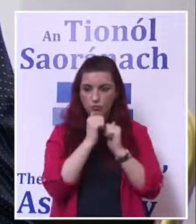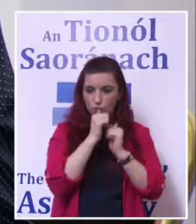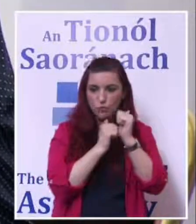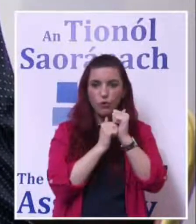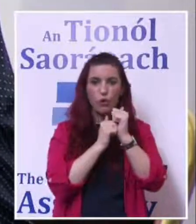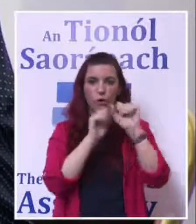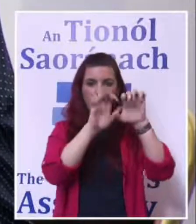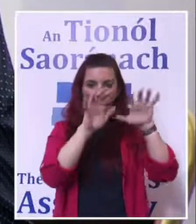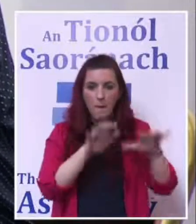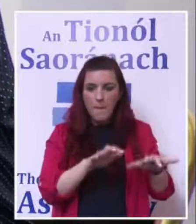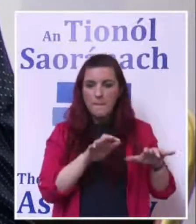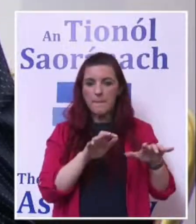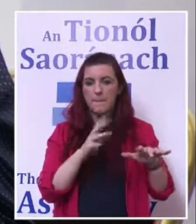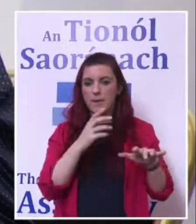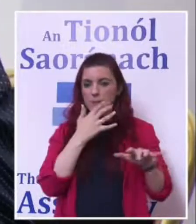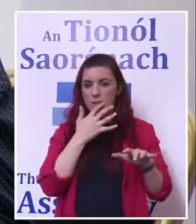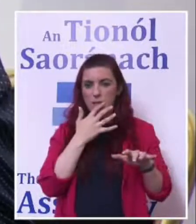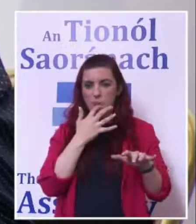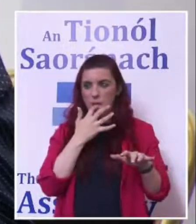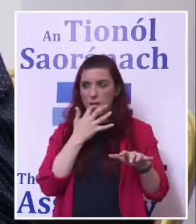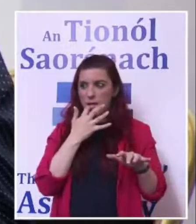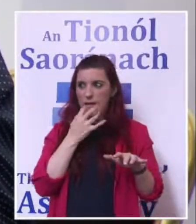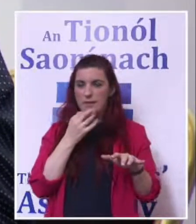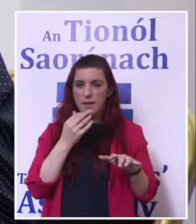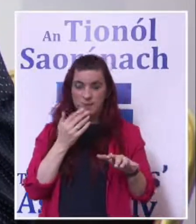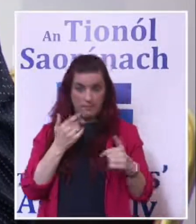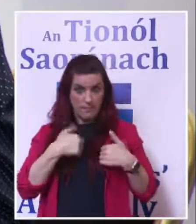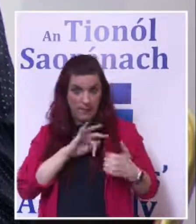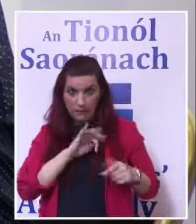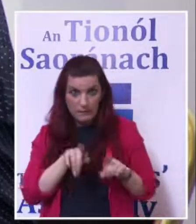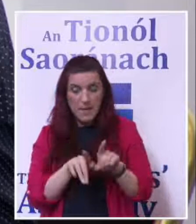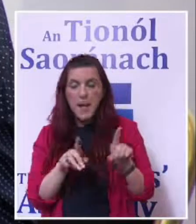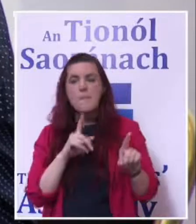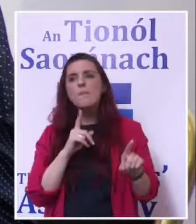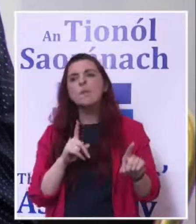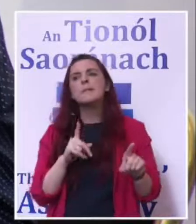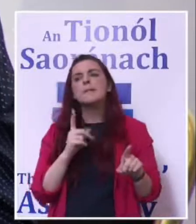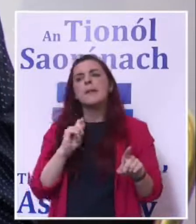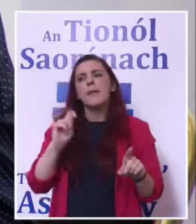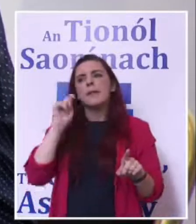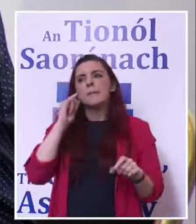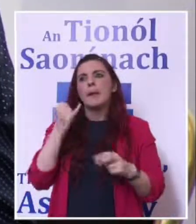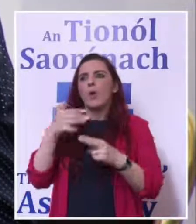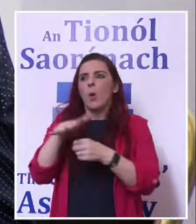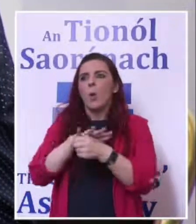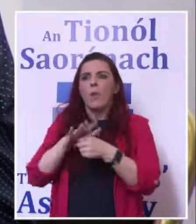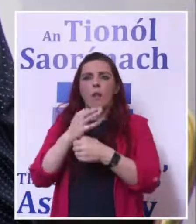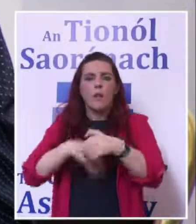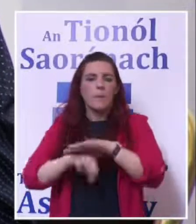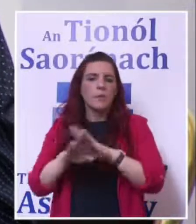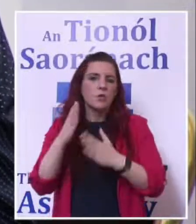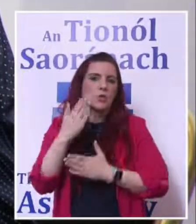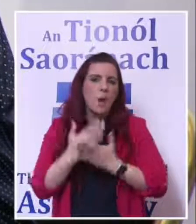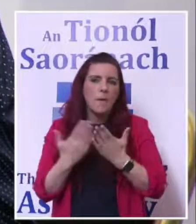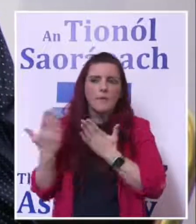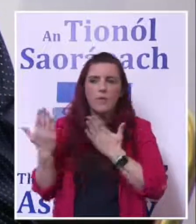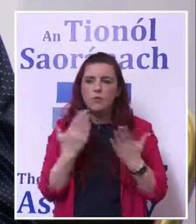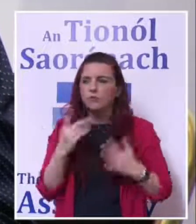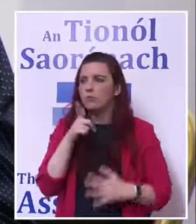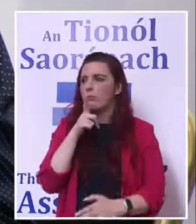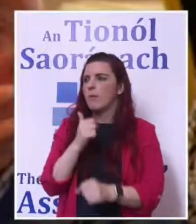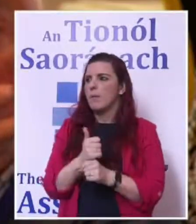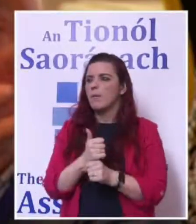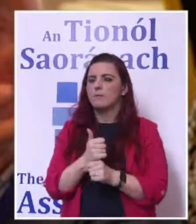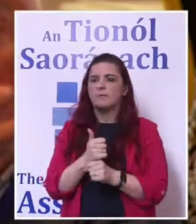form, and it's something I'm guilty of as well. But you know, within local government, some of the literature talks about